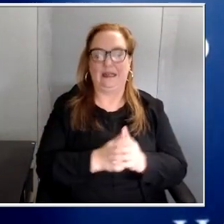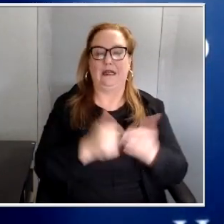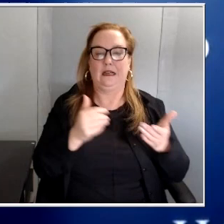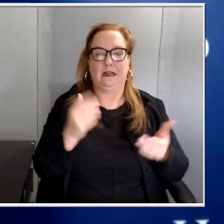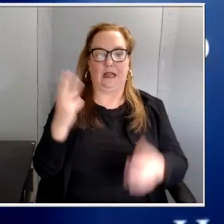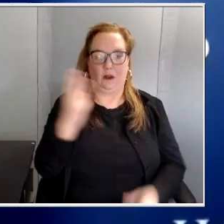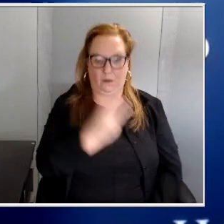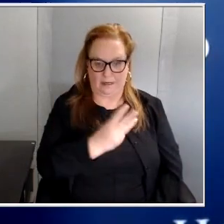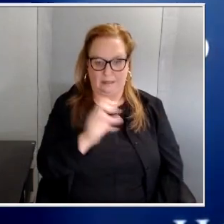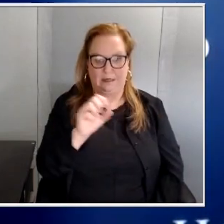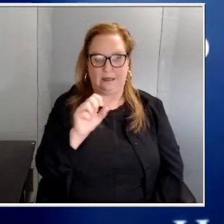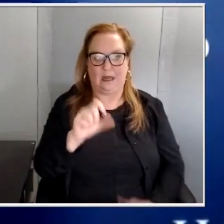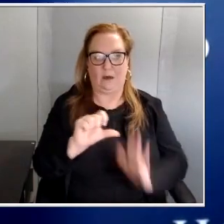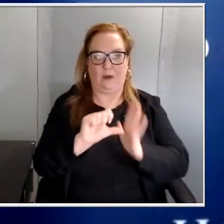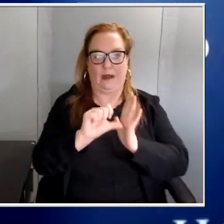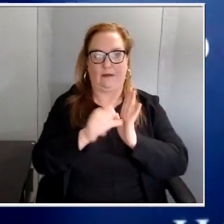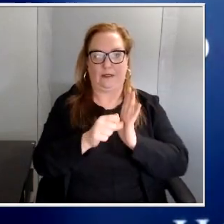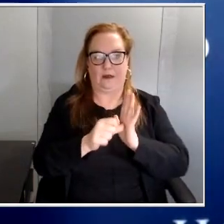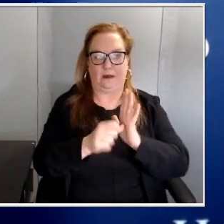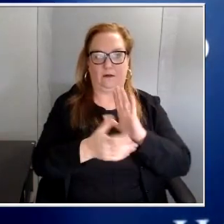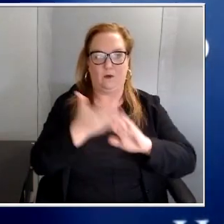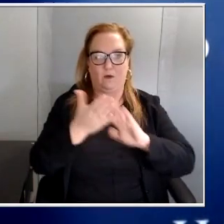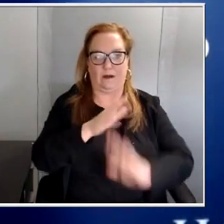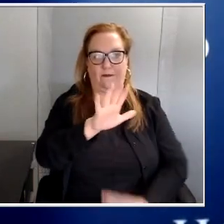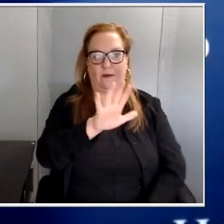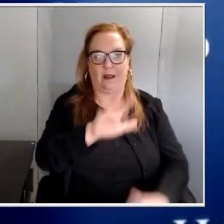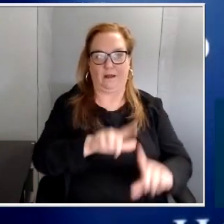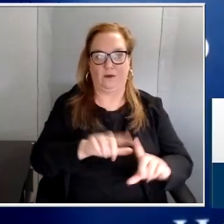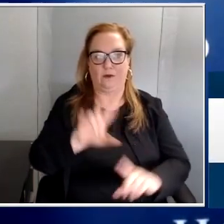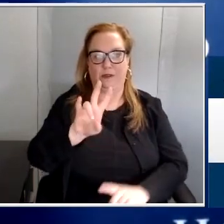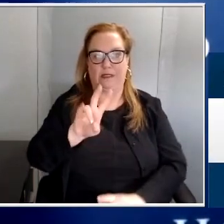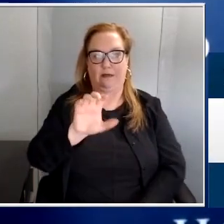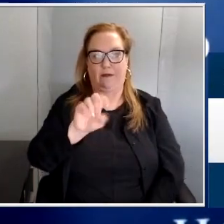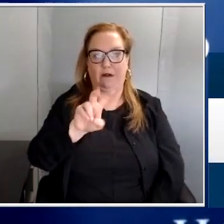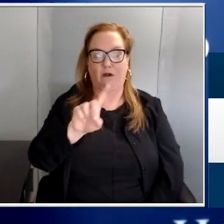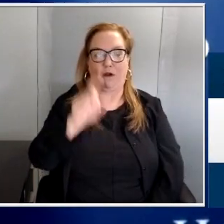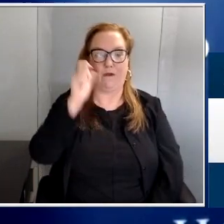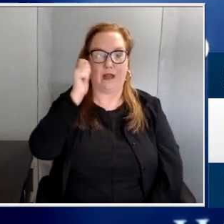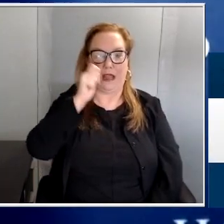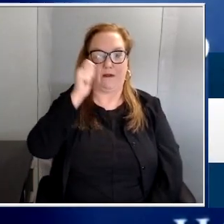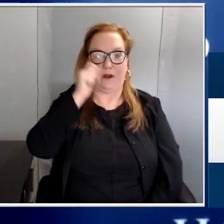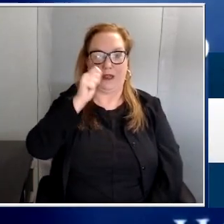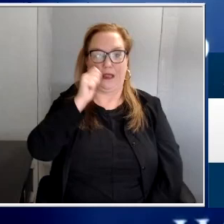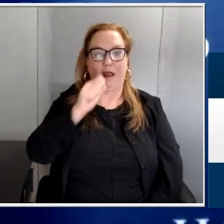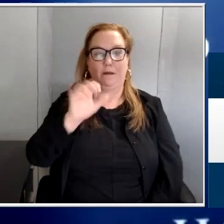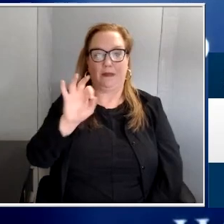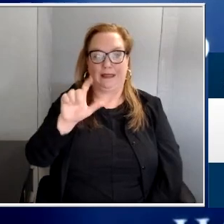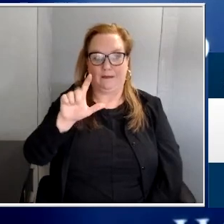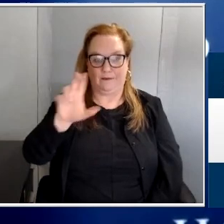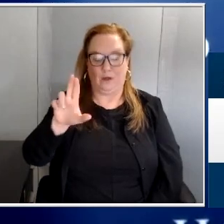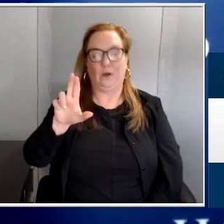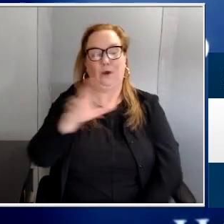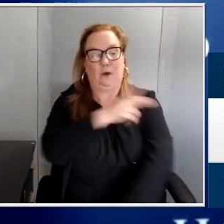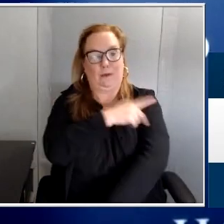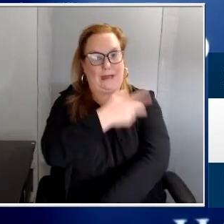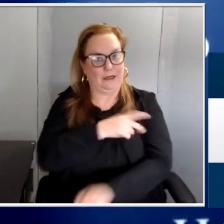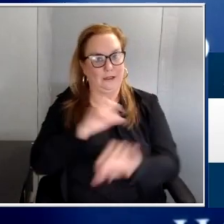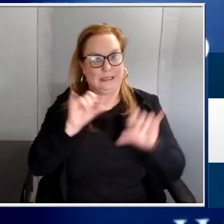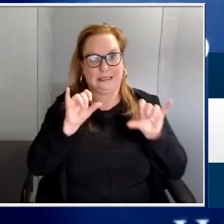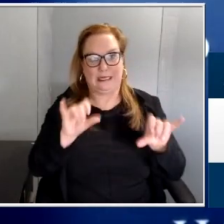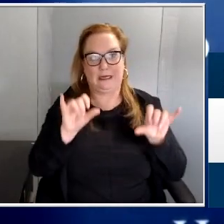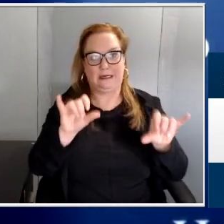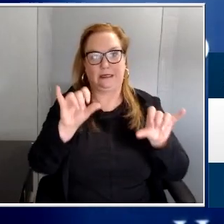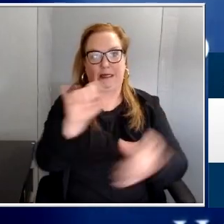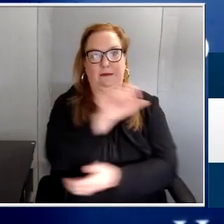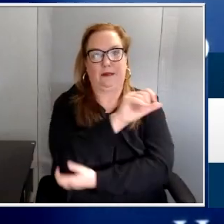I would emphasize we're running 5 to 7 COVID patients a day, but almost the same number of flu patients as well. I think people were